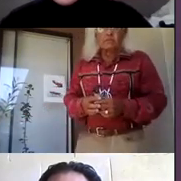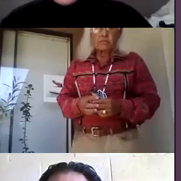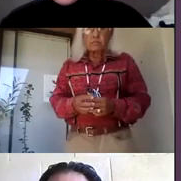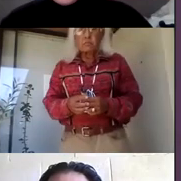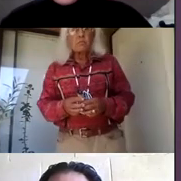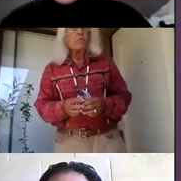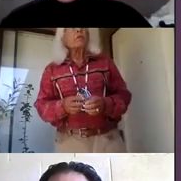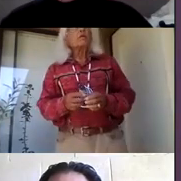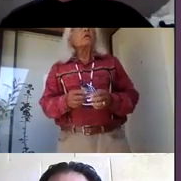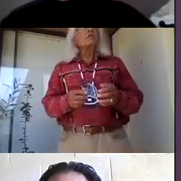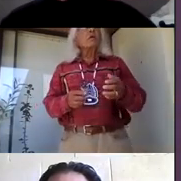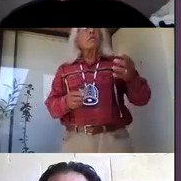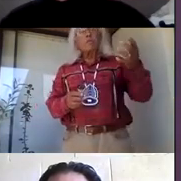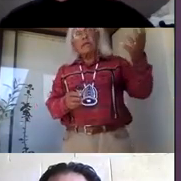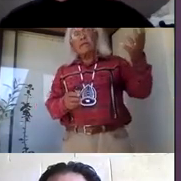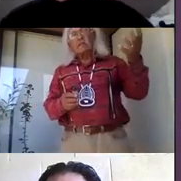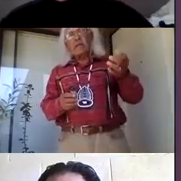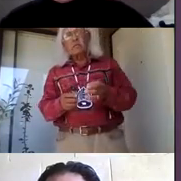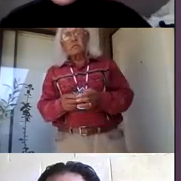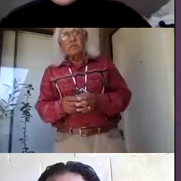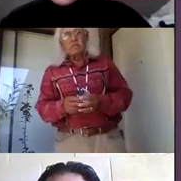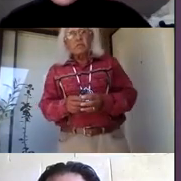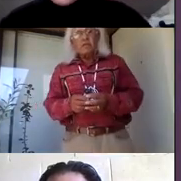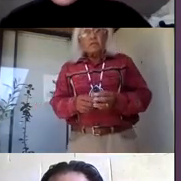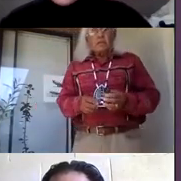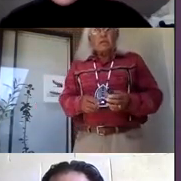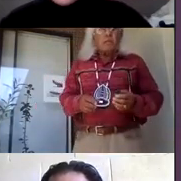us, to all the plants and animals,